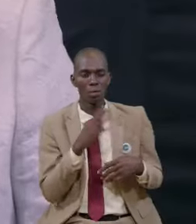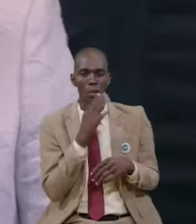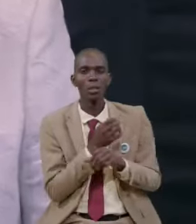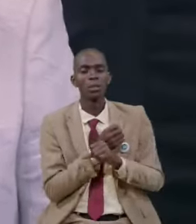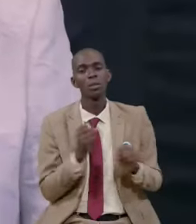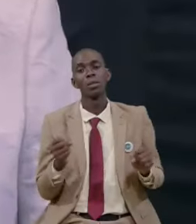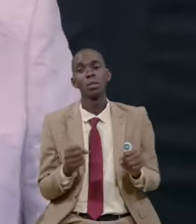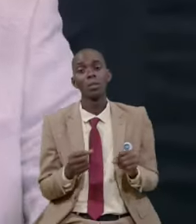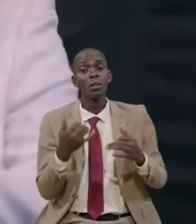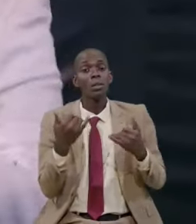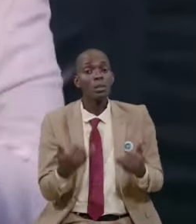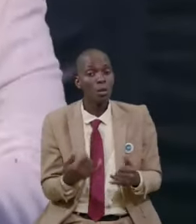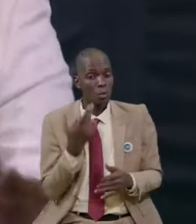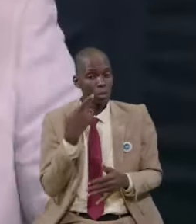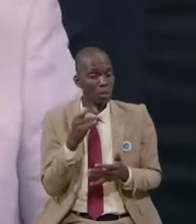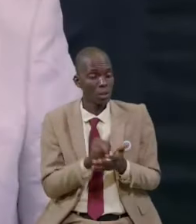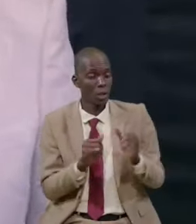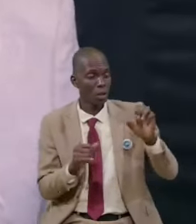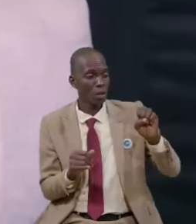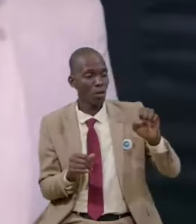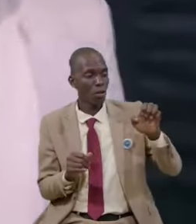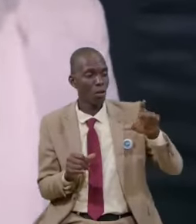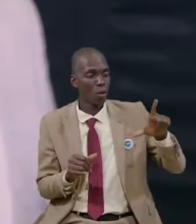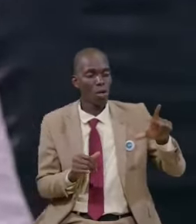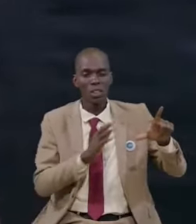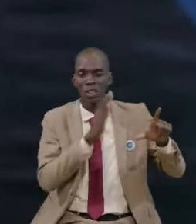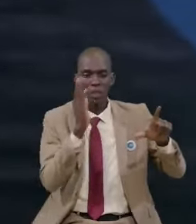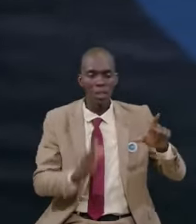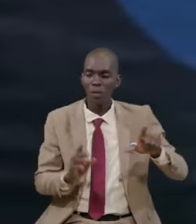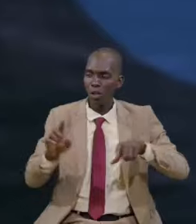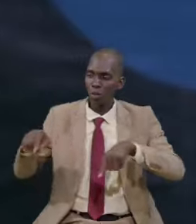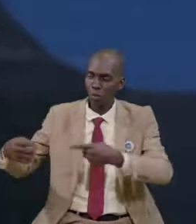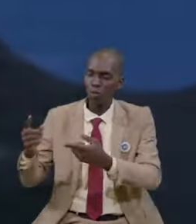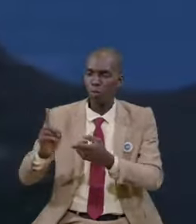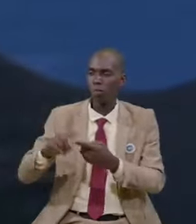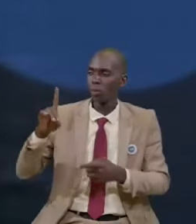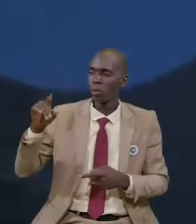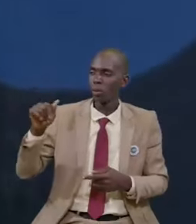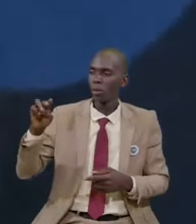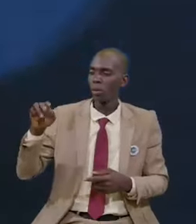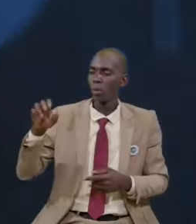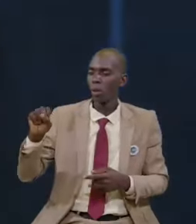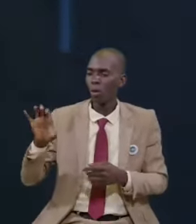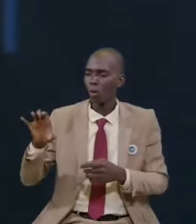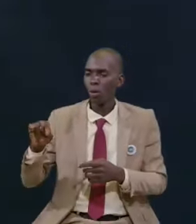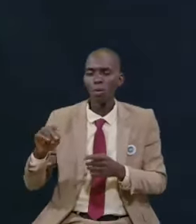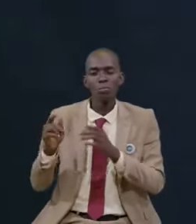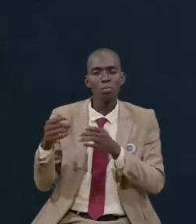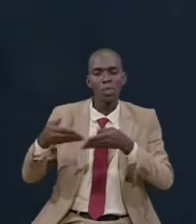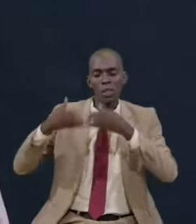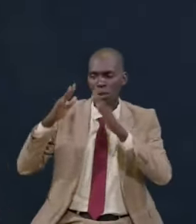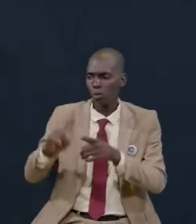here. Show me the houses. None of that again. That man was born again. And that's the born again we're talking about, when